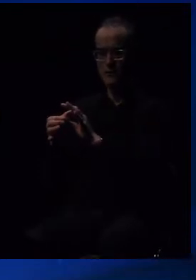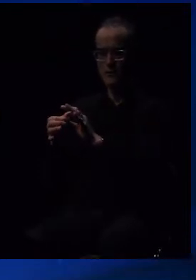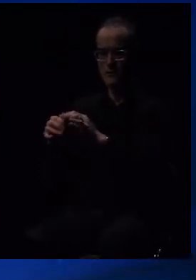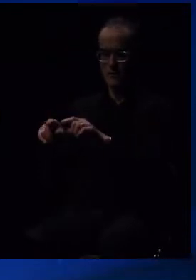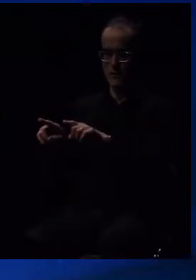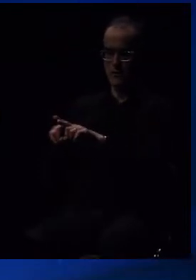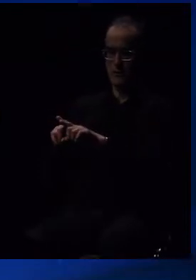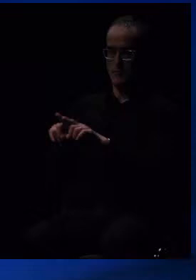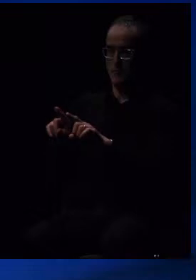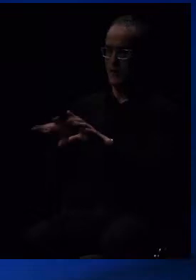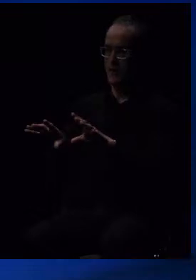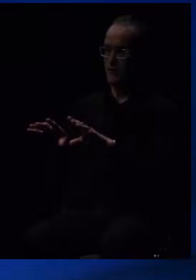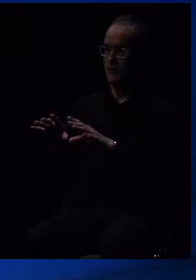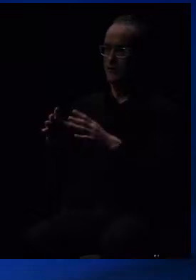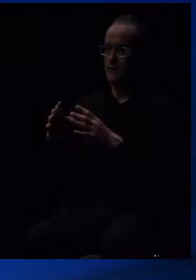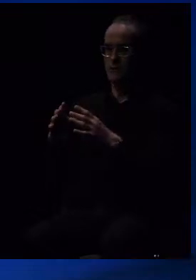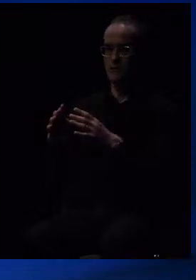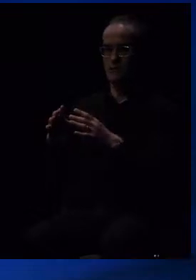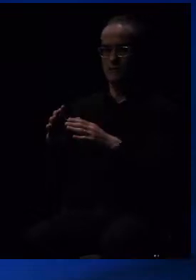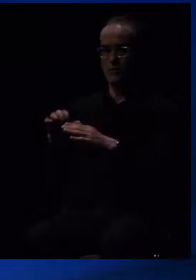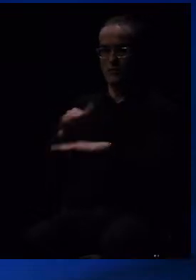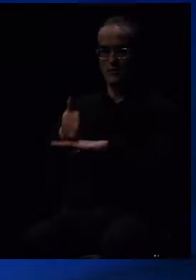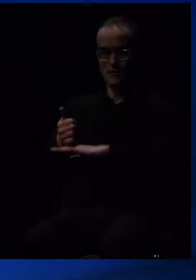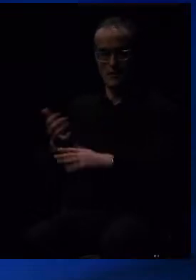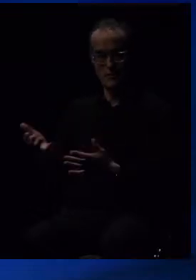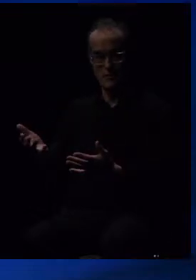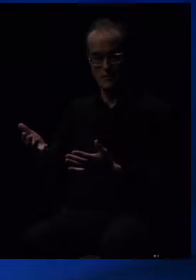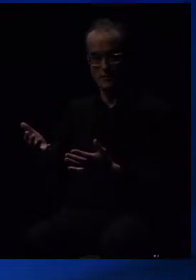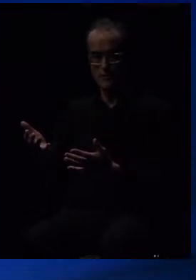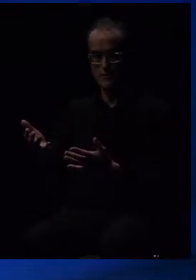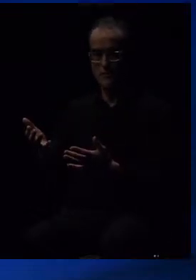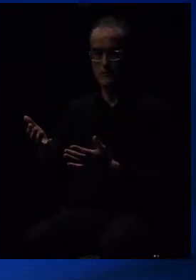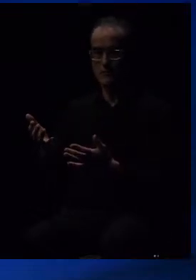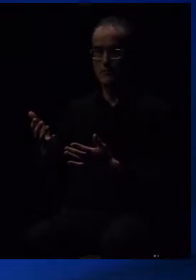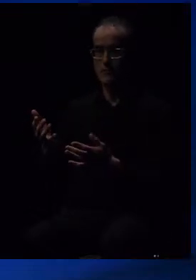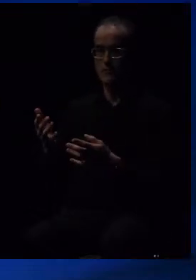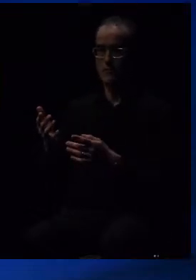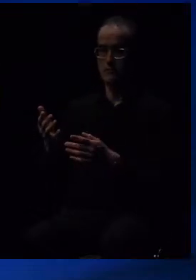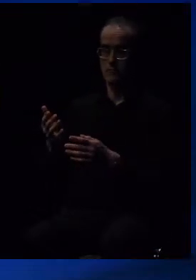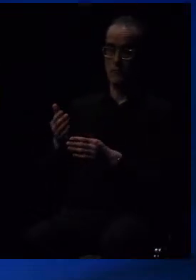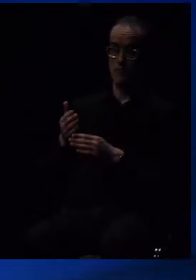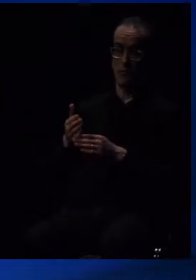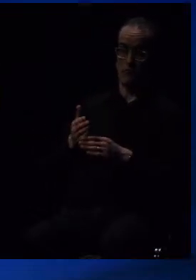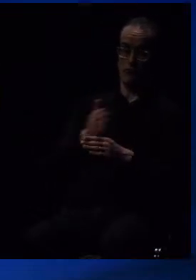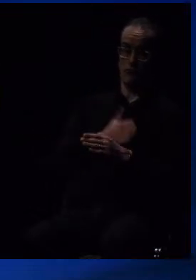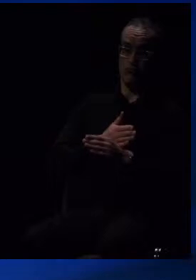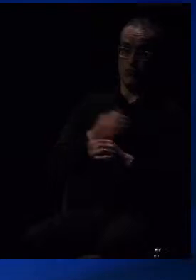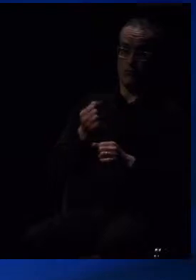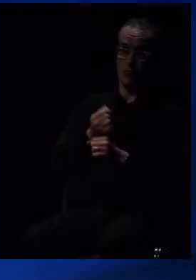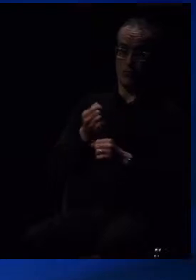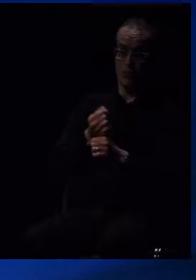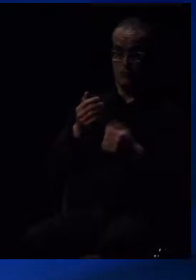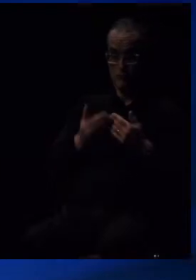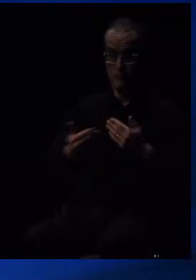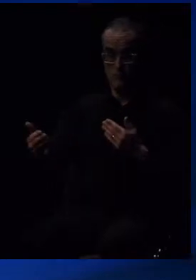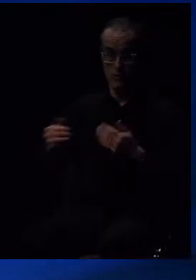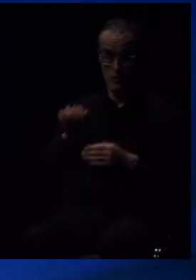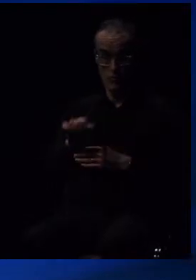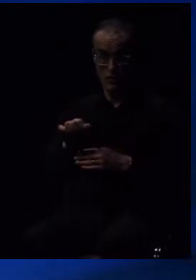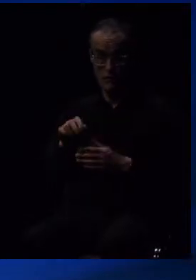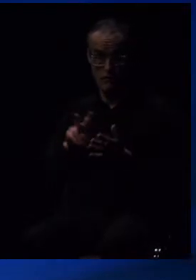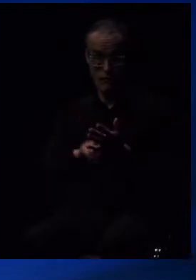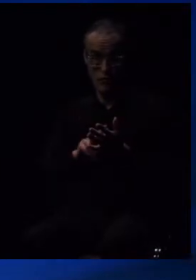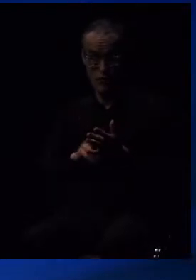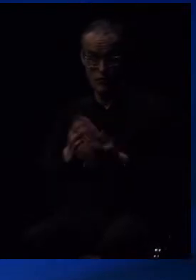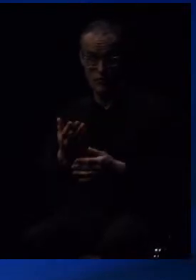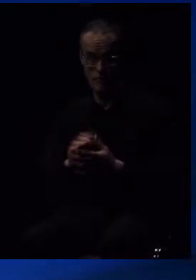set from also, you were there from pre-production. Veronica?